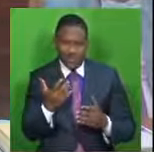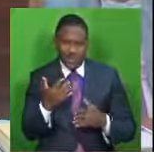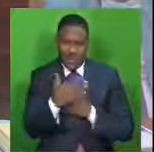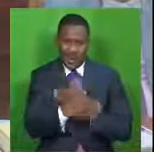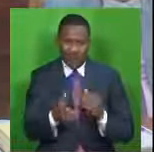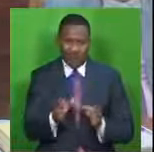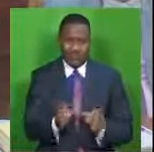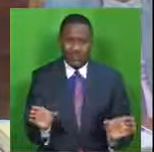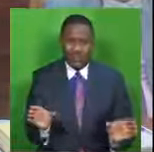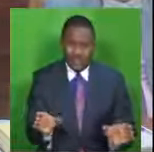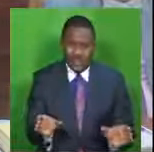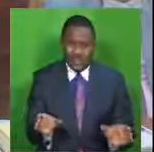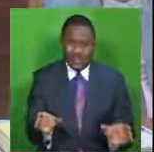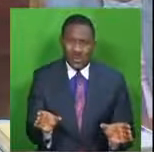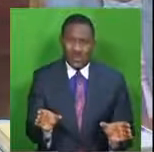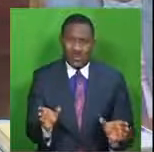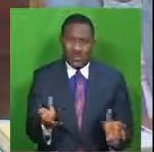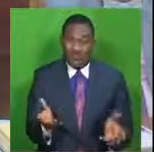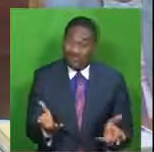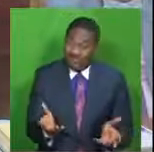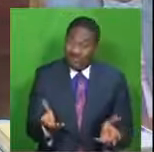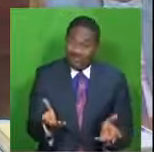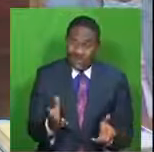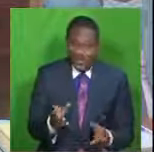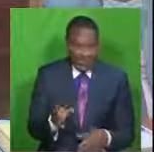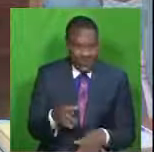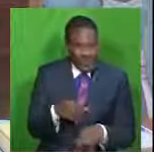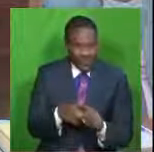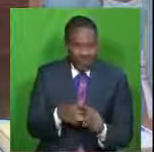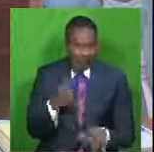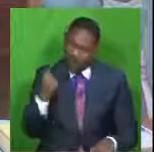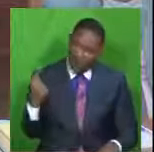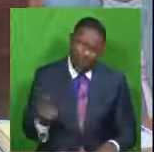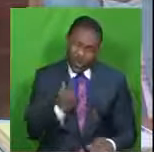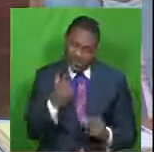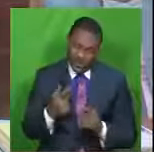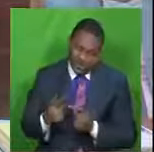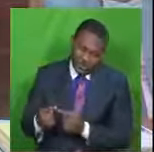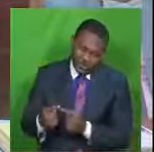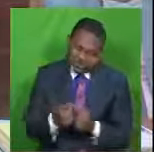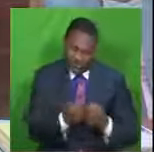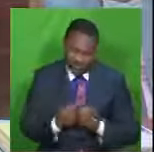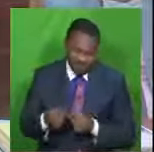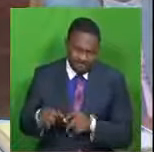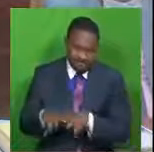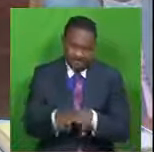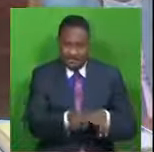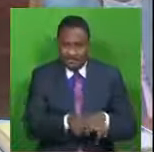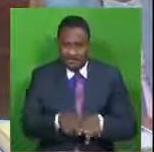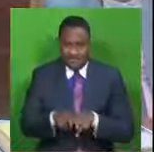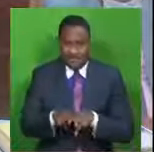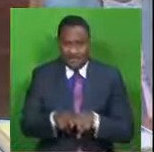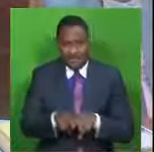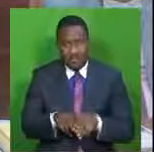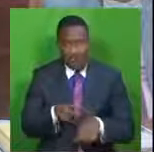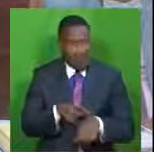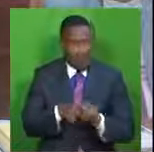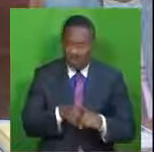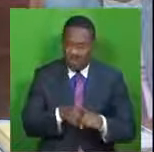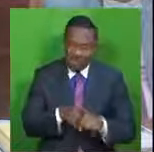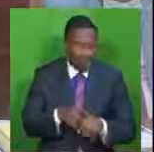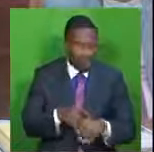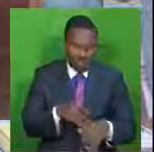what ordinarily have always united us as a country. And you can trust soccer and football, Mr.